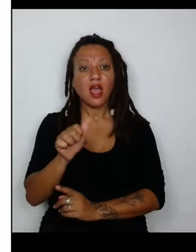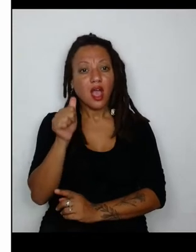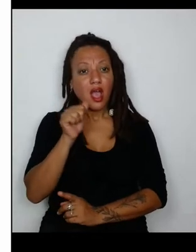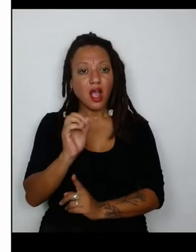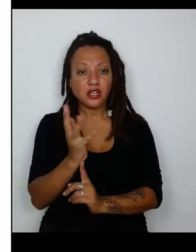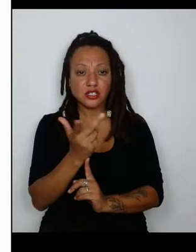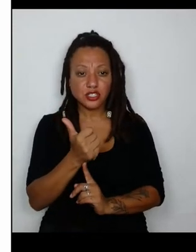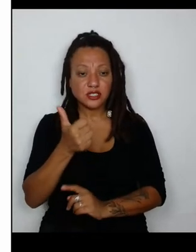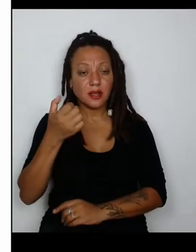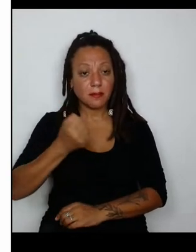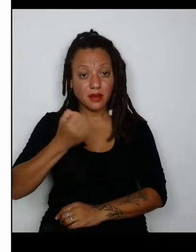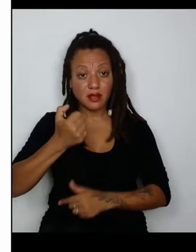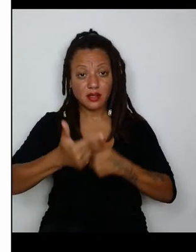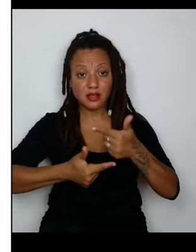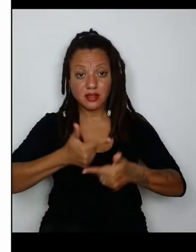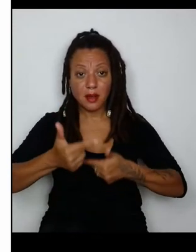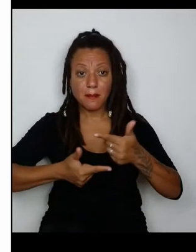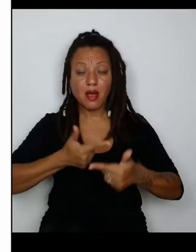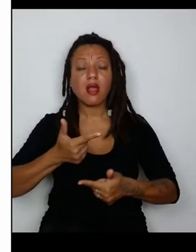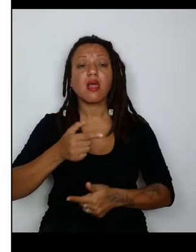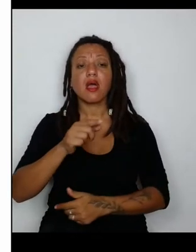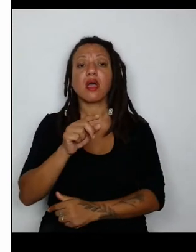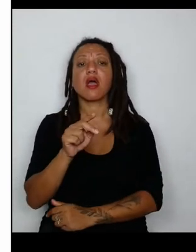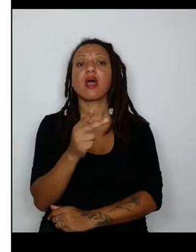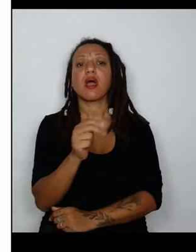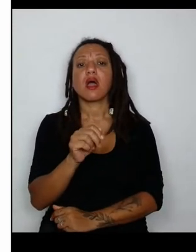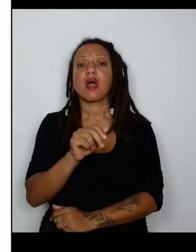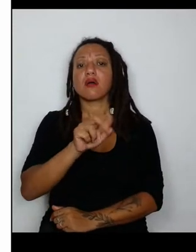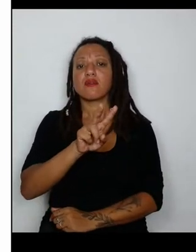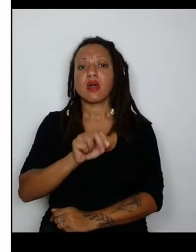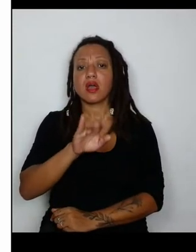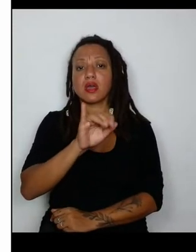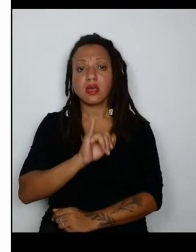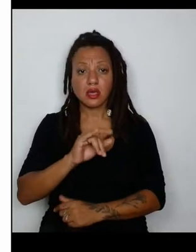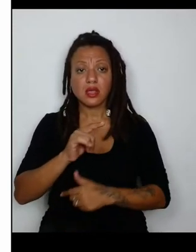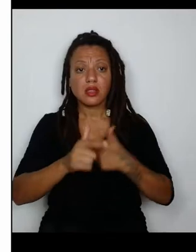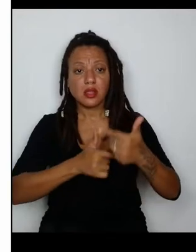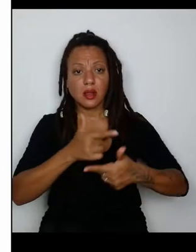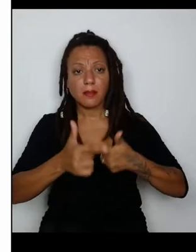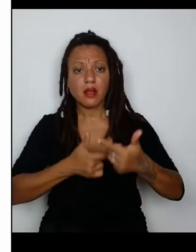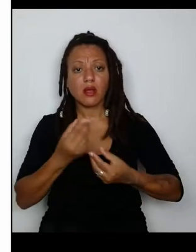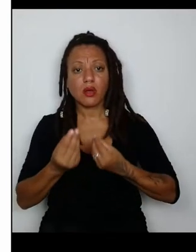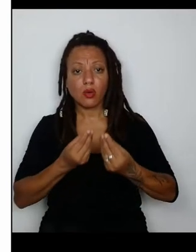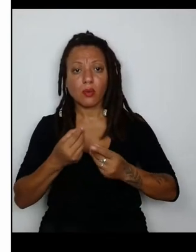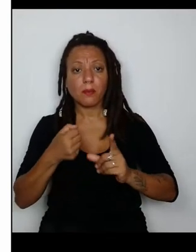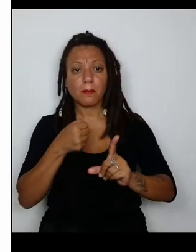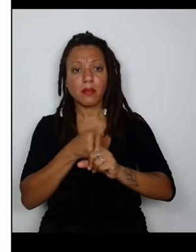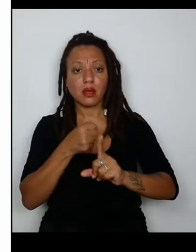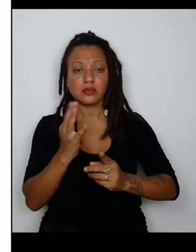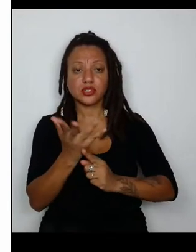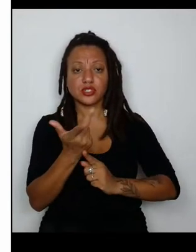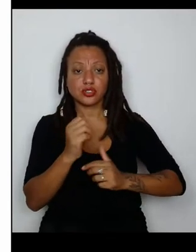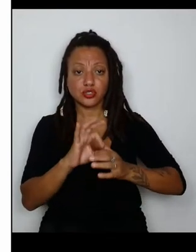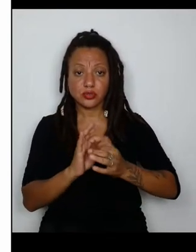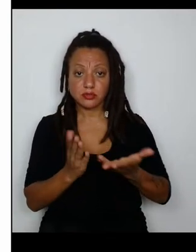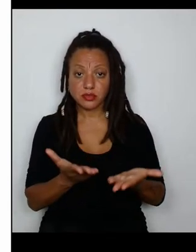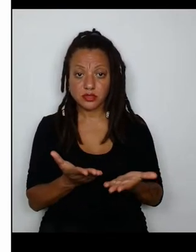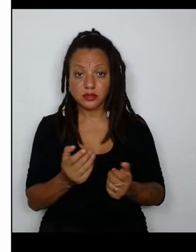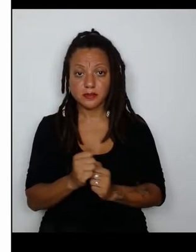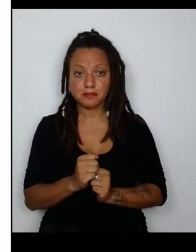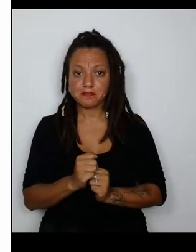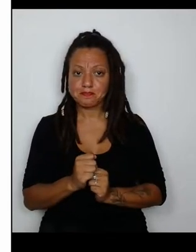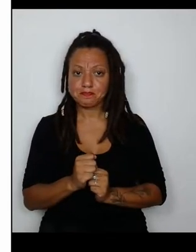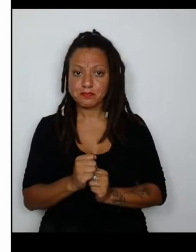continues to impact contemporary art production while pow does not specifically reference gauguin in her hawaiian cover-up